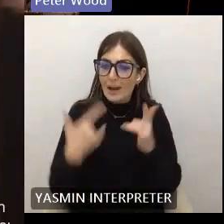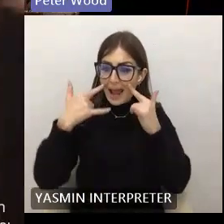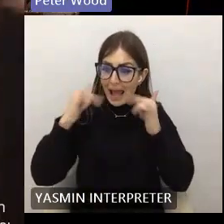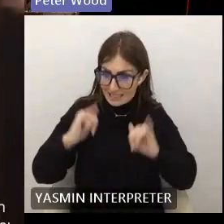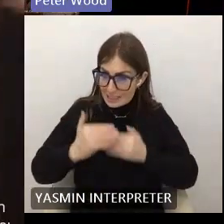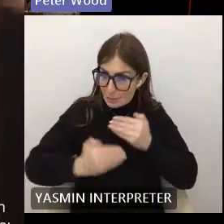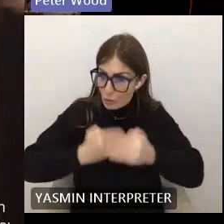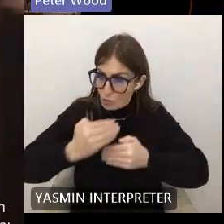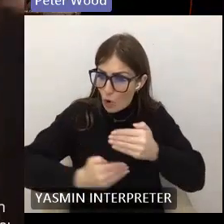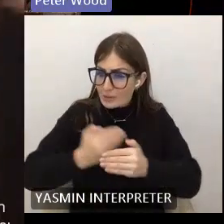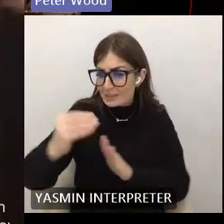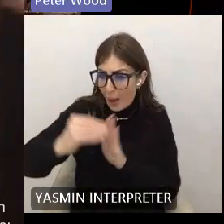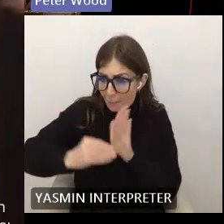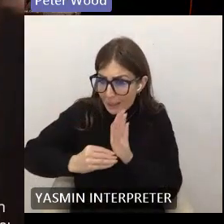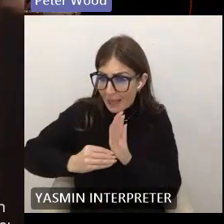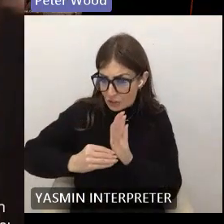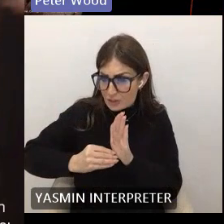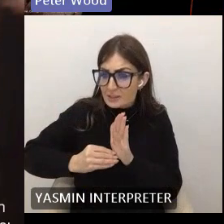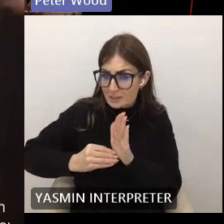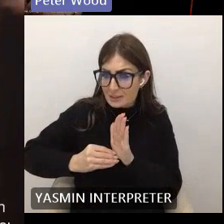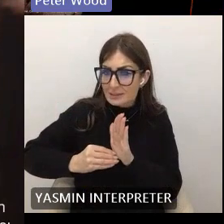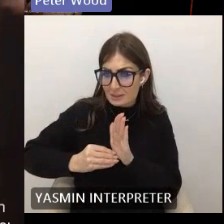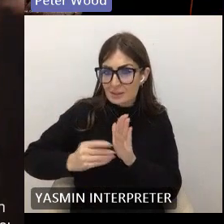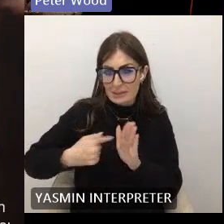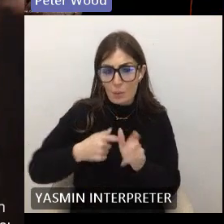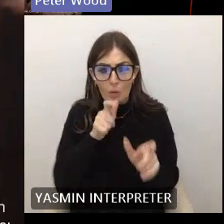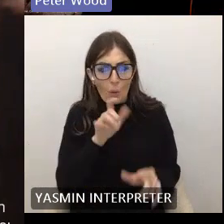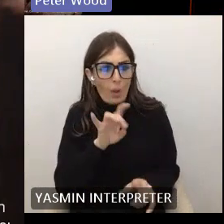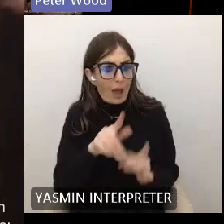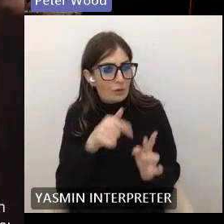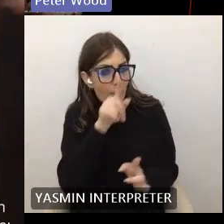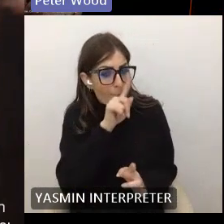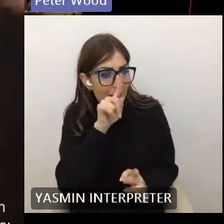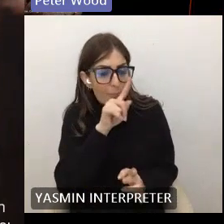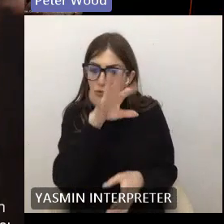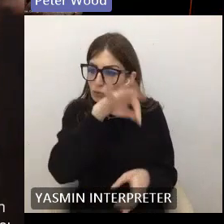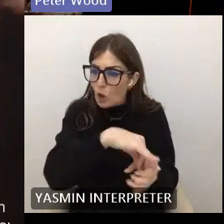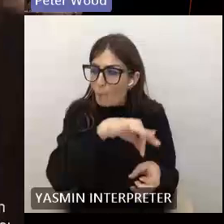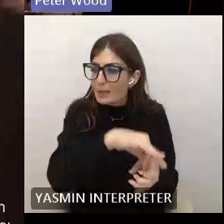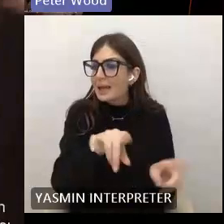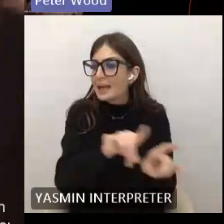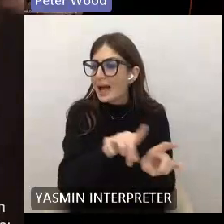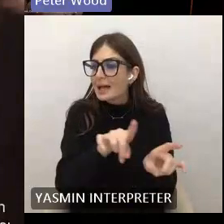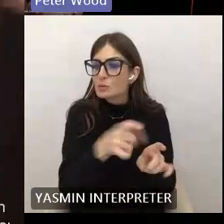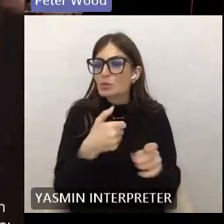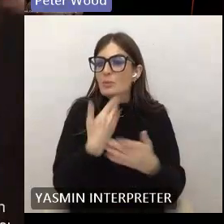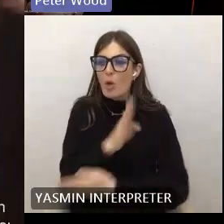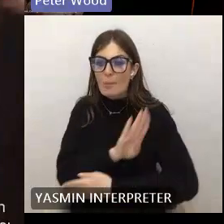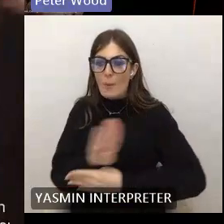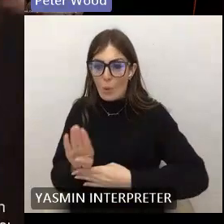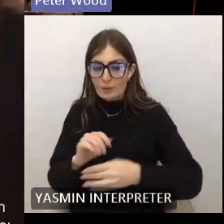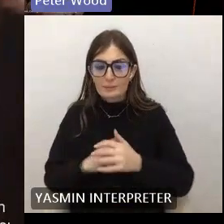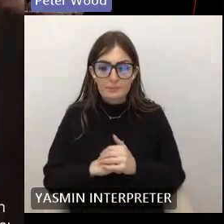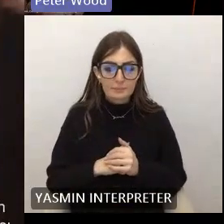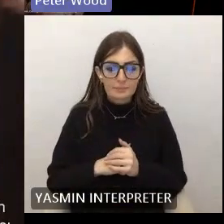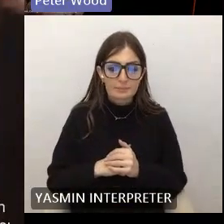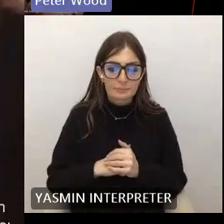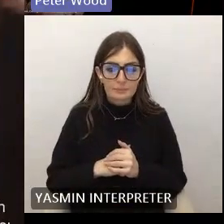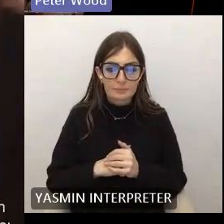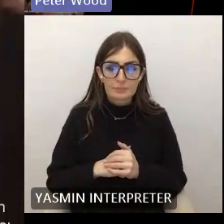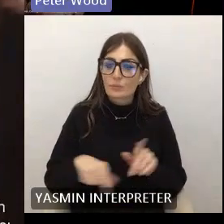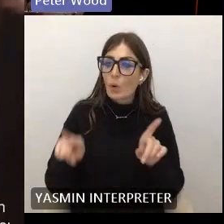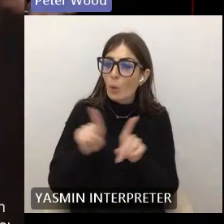for applications, and we're calling out to people to nominate to sit on these boards. We're also providing an